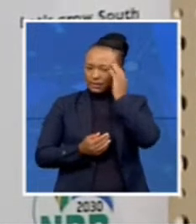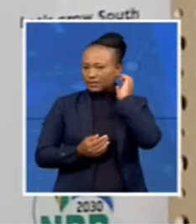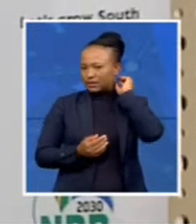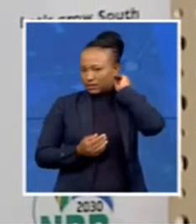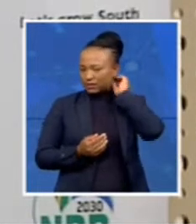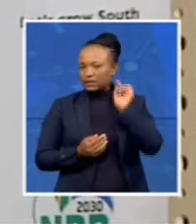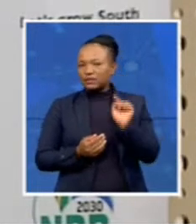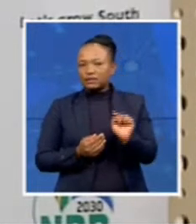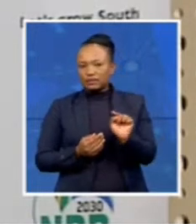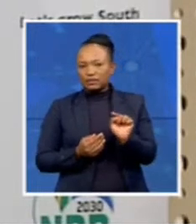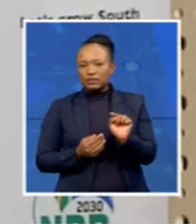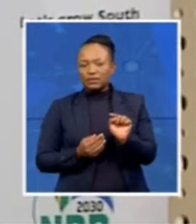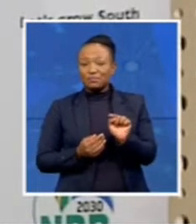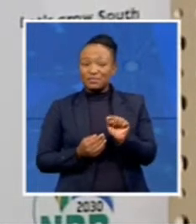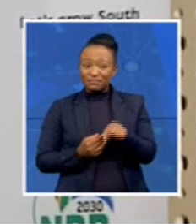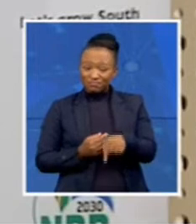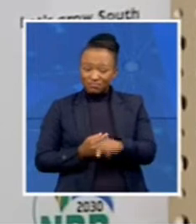country.